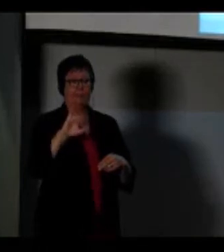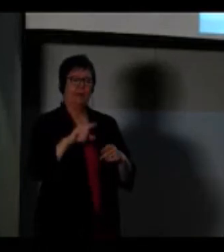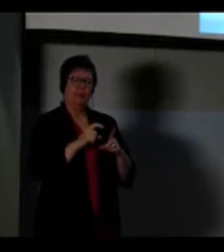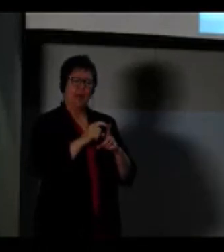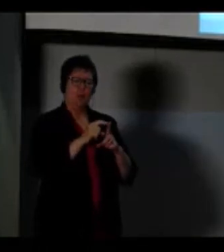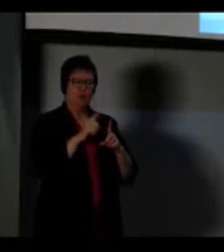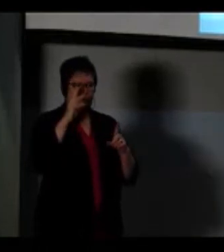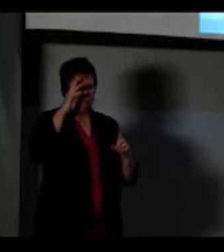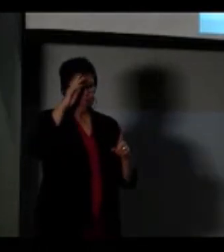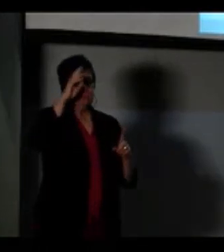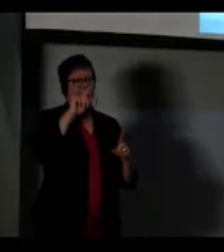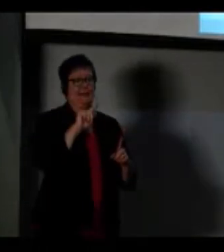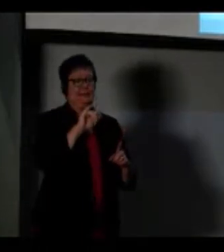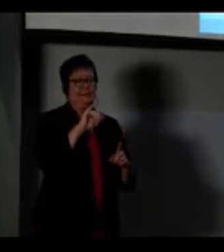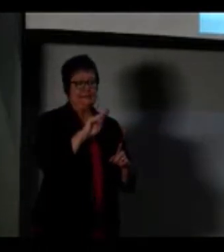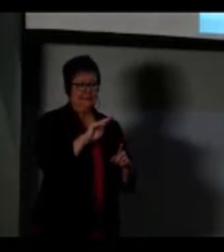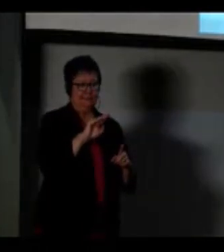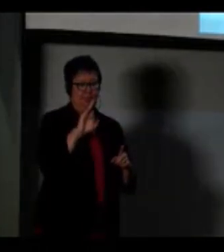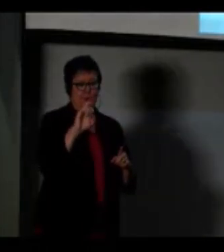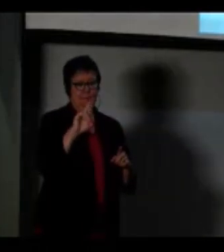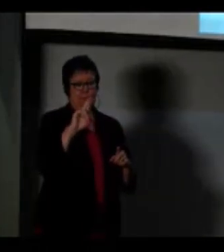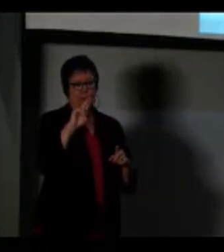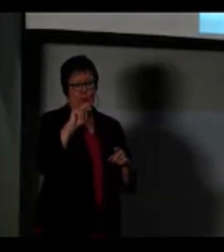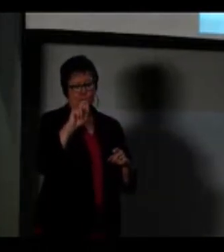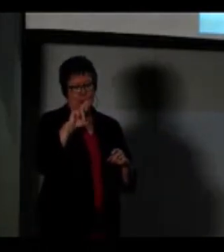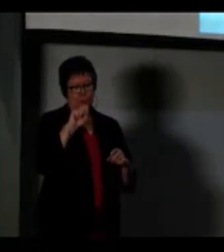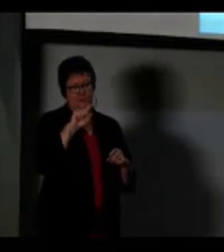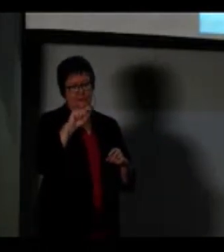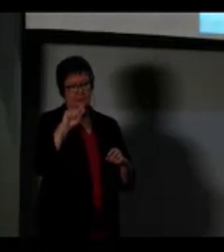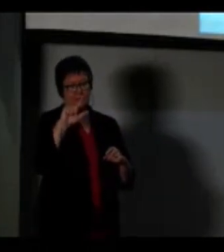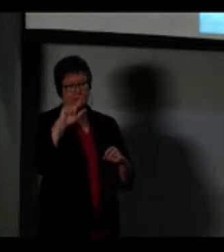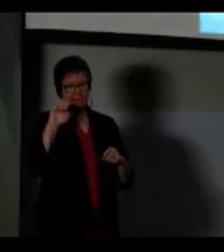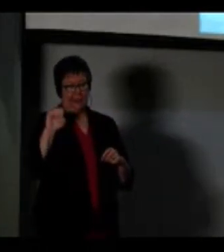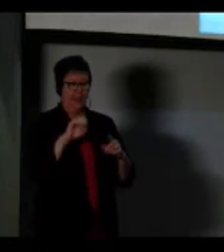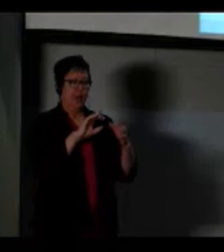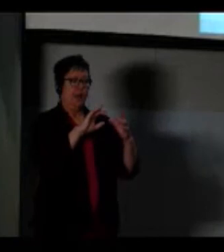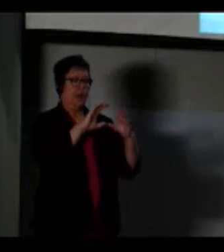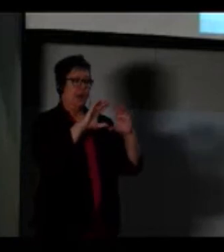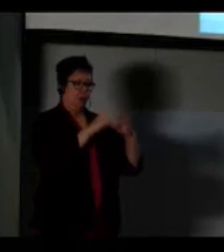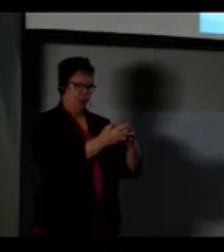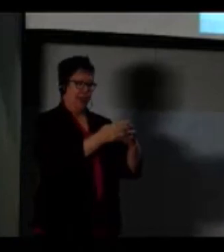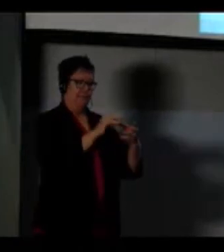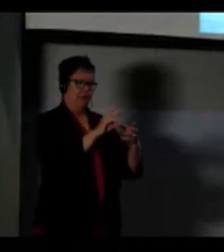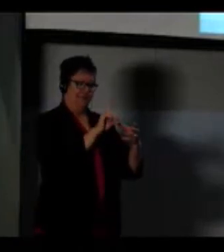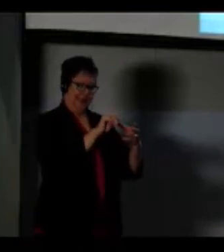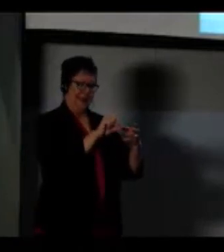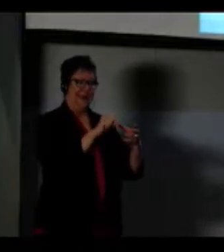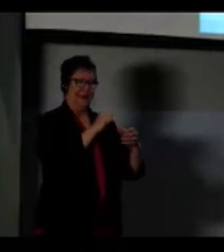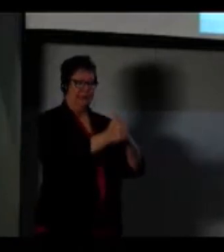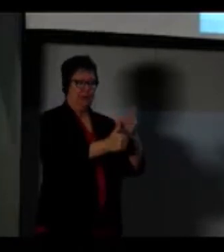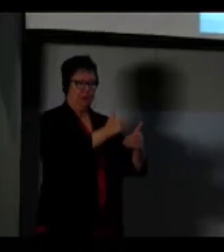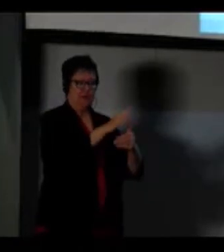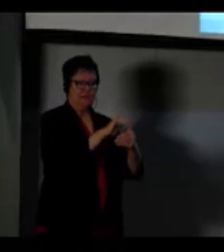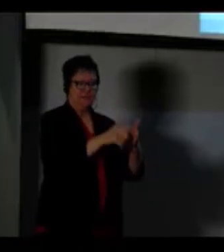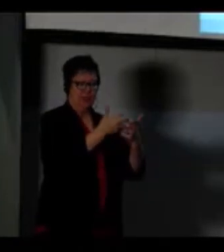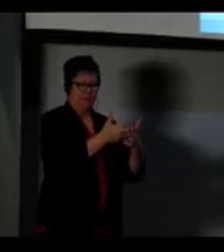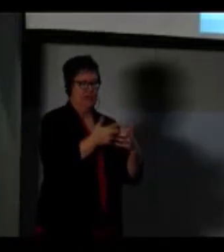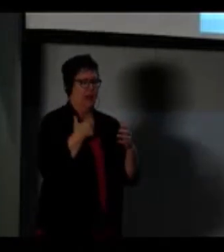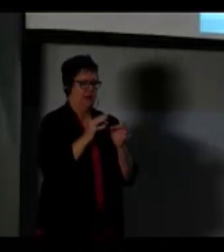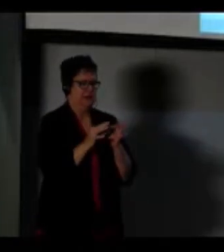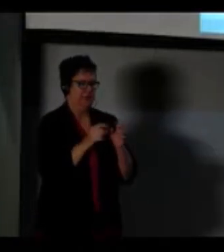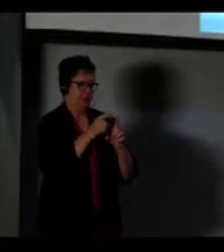by Tim Berners-Lee for a web of data that can be processed by machine. Let me parse out a few of the